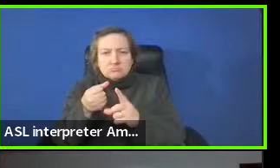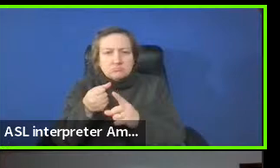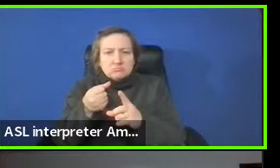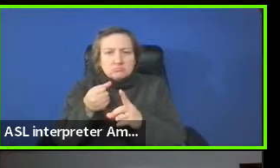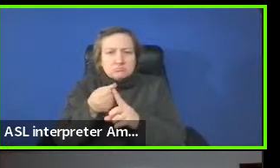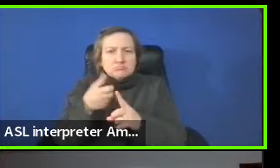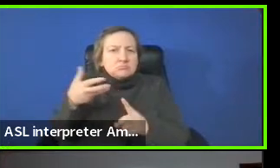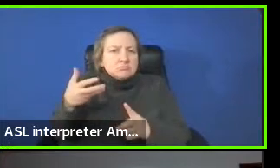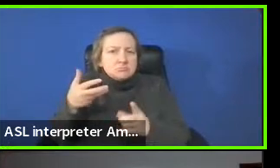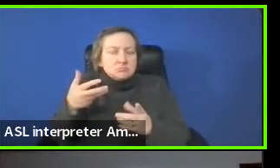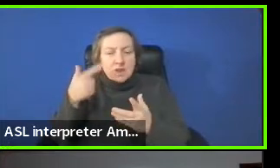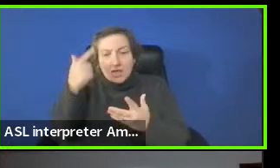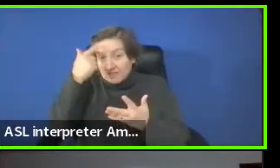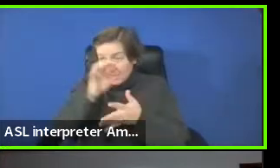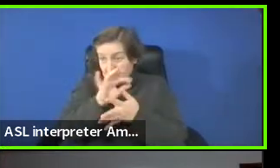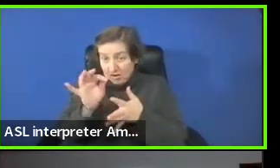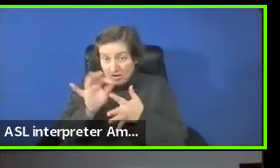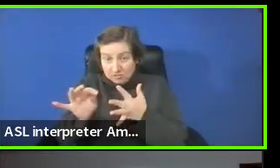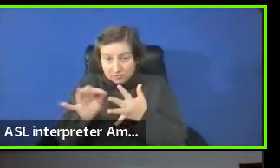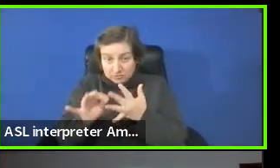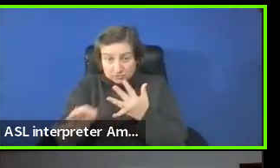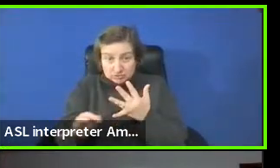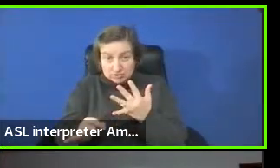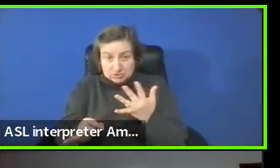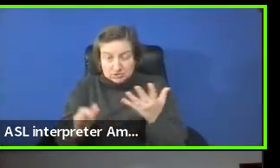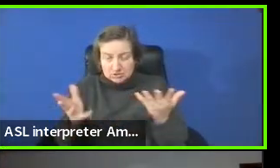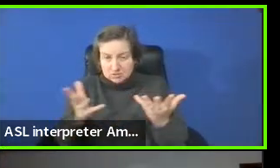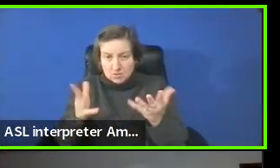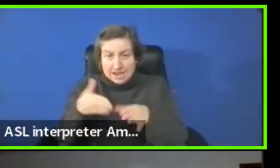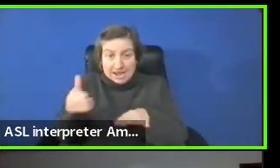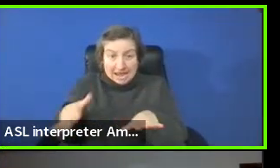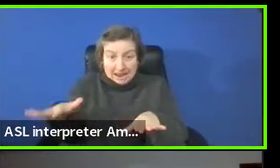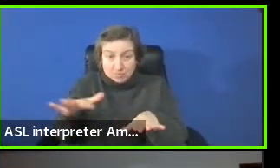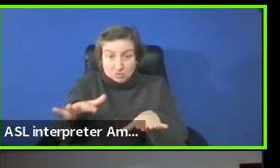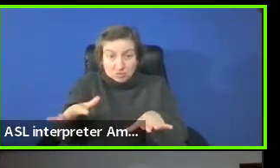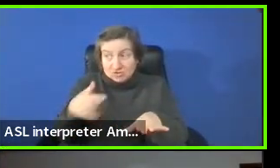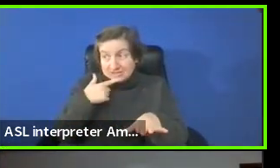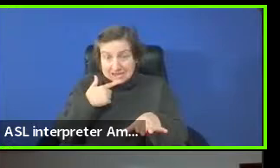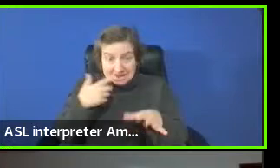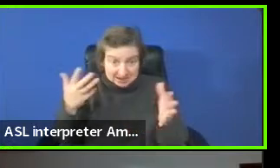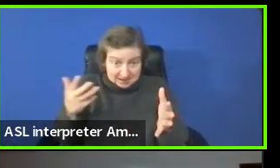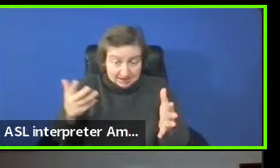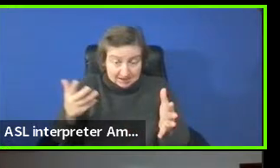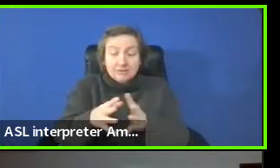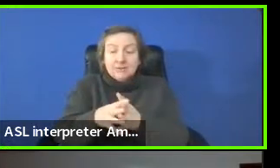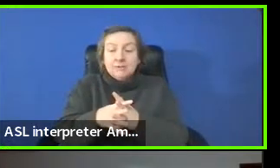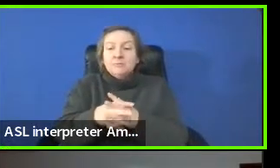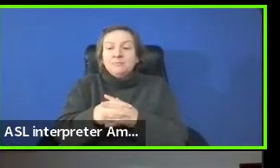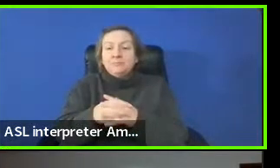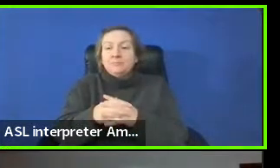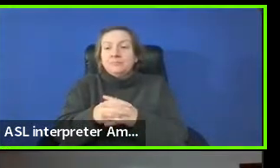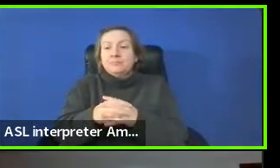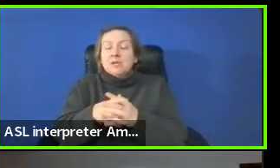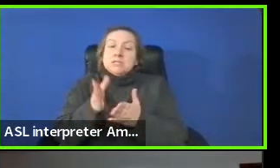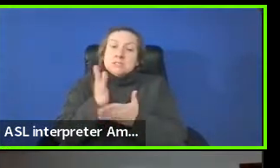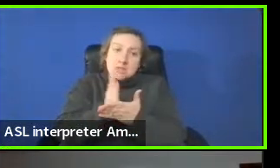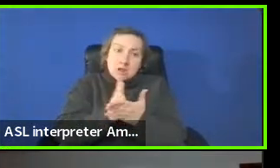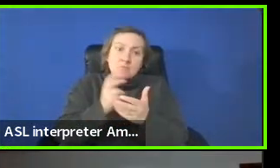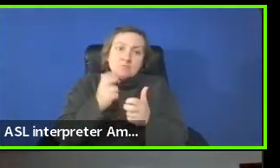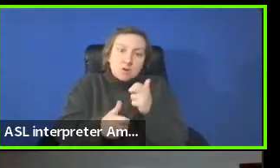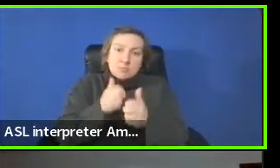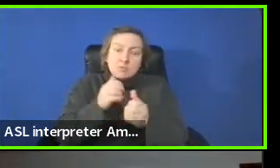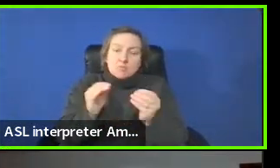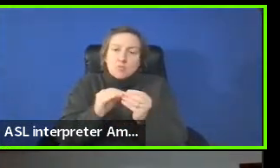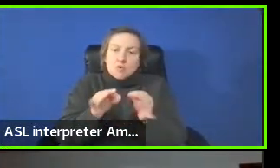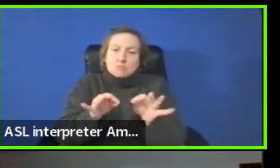the options, what the neighborhood is telling us is that there are certain problems that have higher